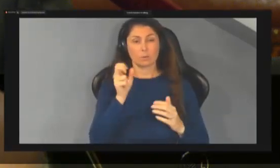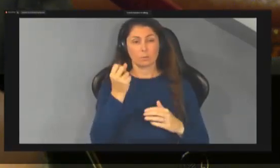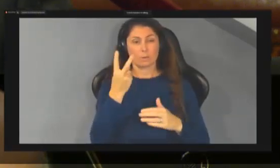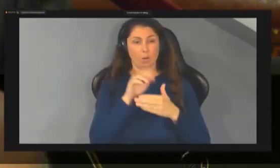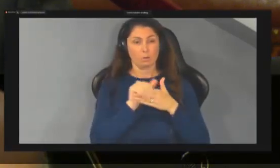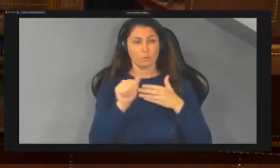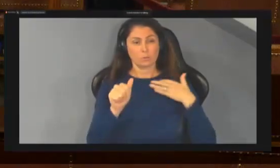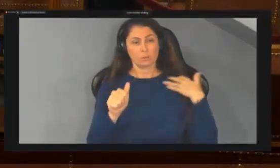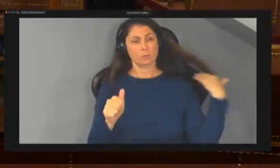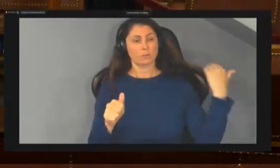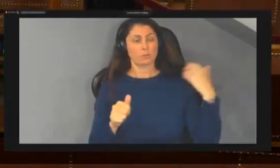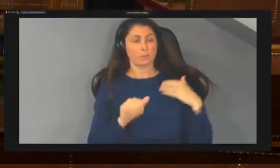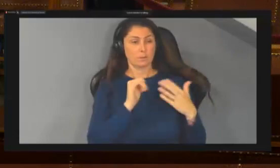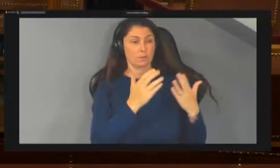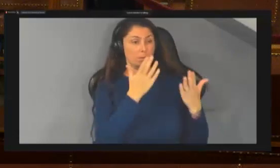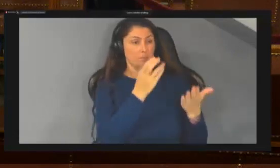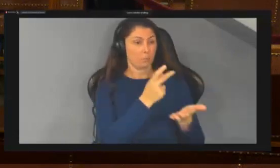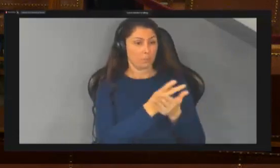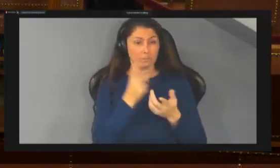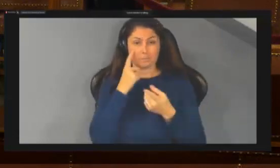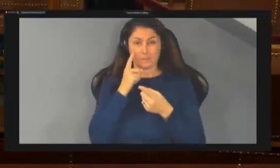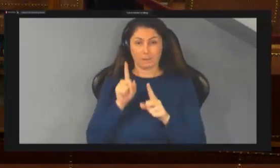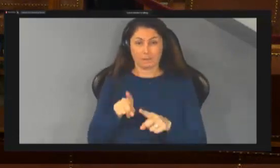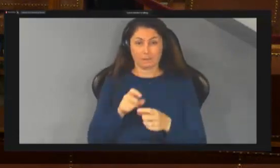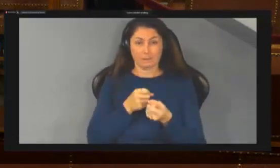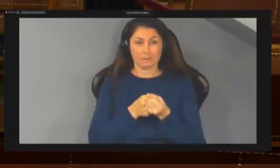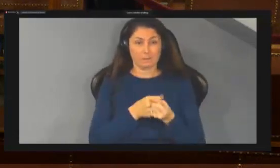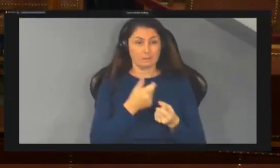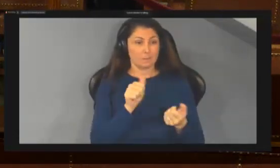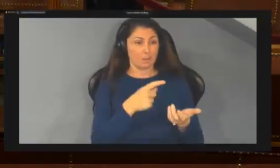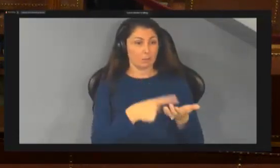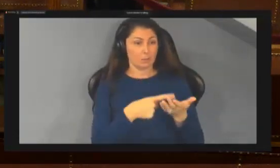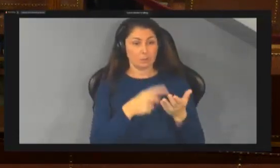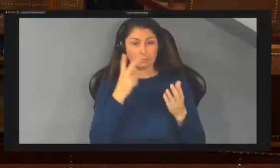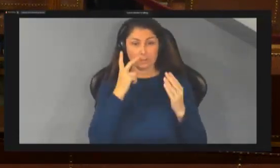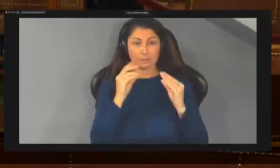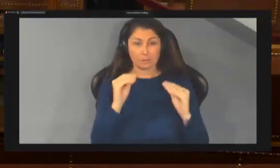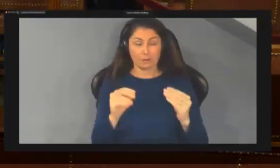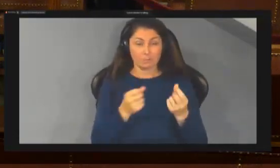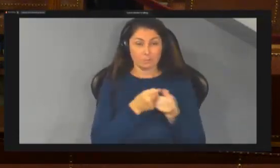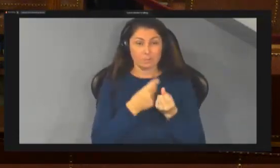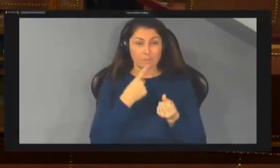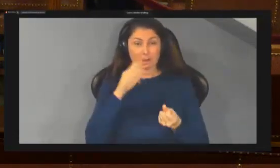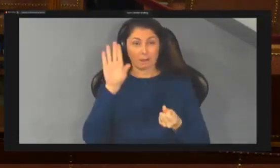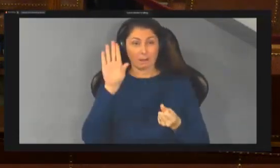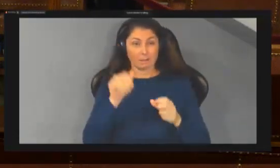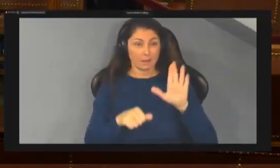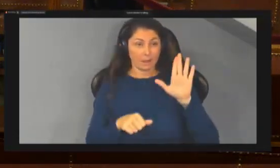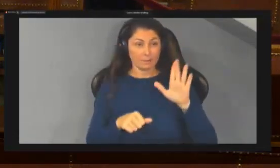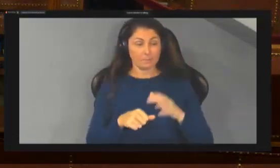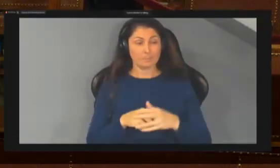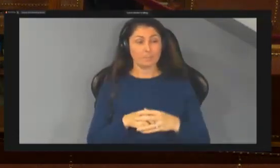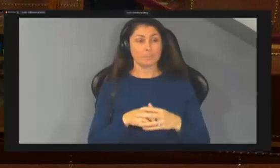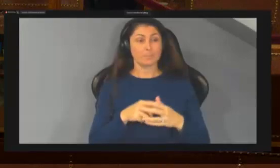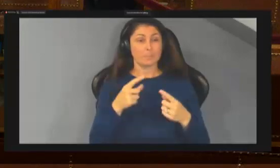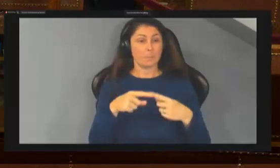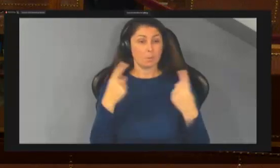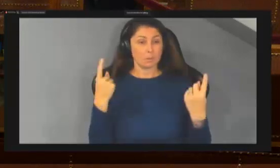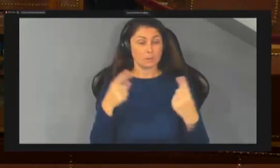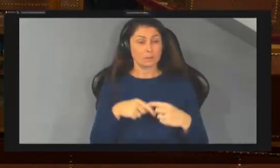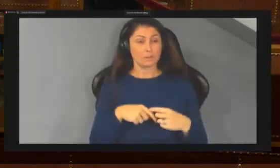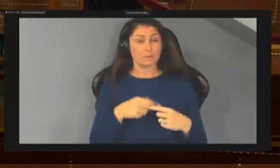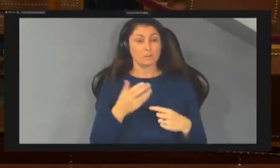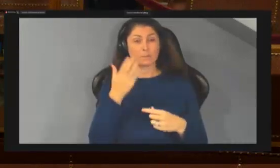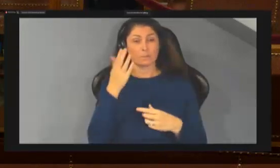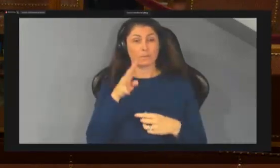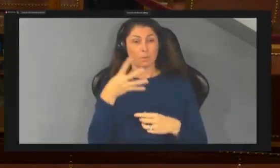$23,212. Motion approved. Second. Any discussion? Seeing none, all those in favor say aye. Aye. Any opposed? Four has been